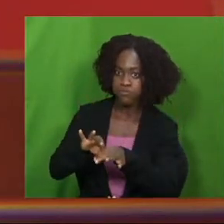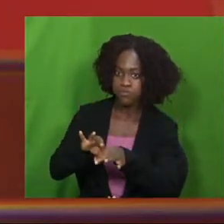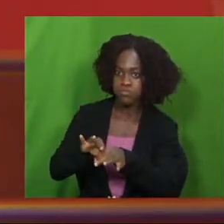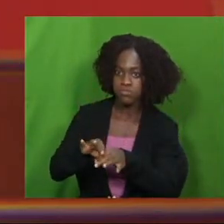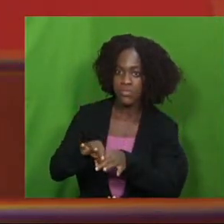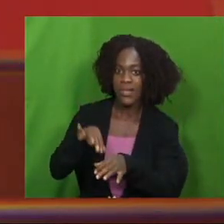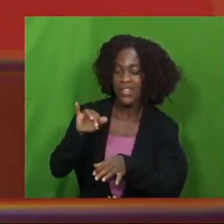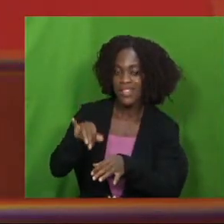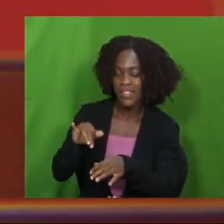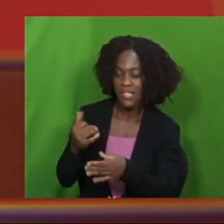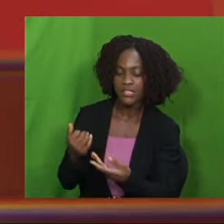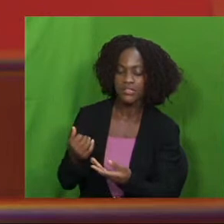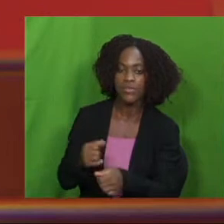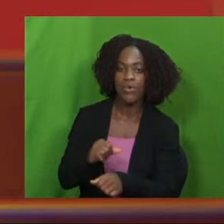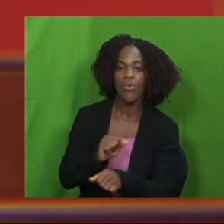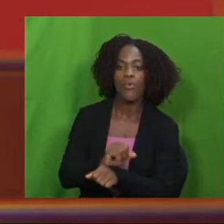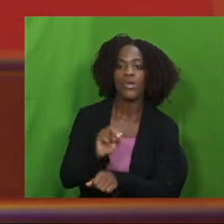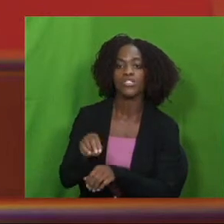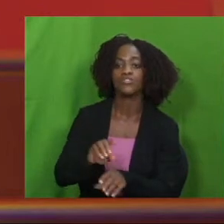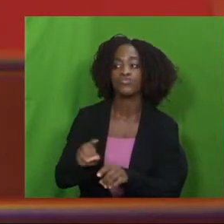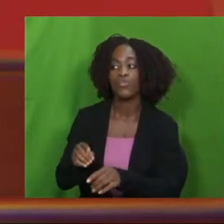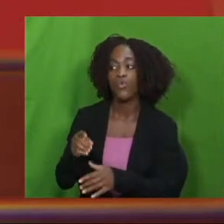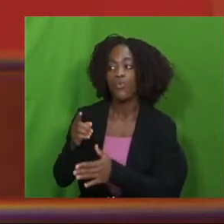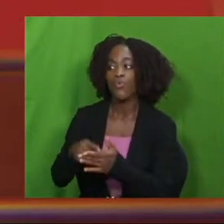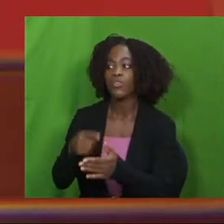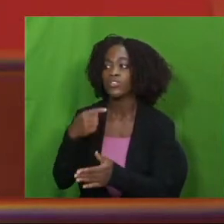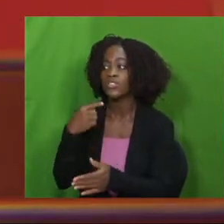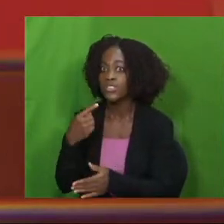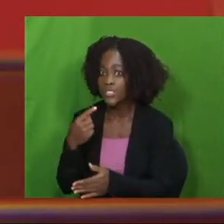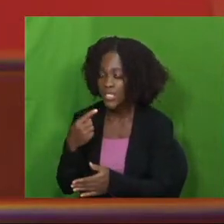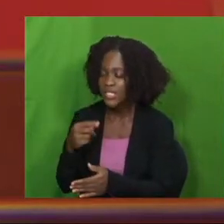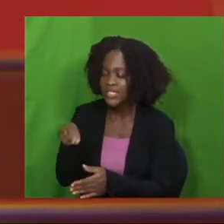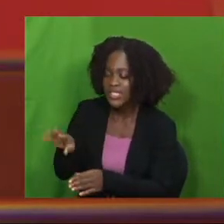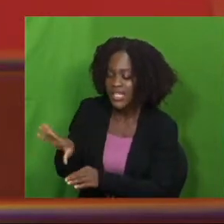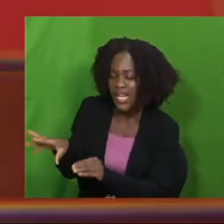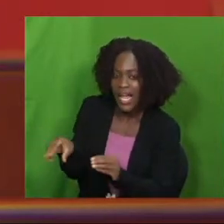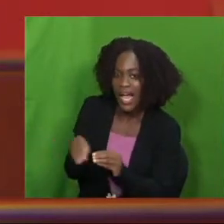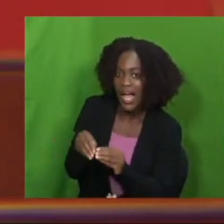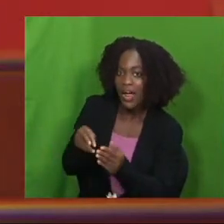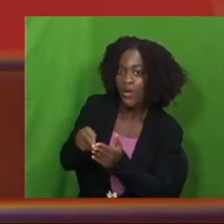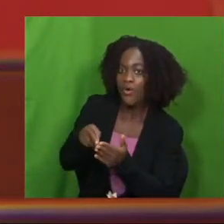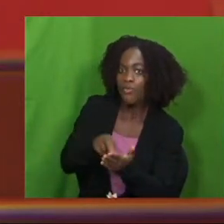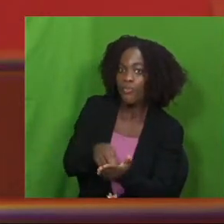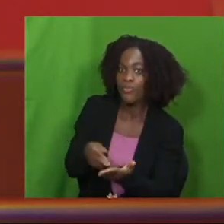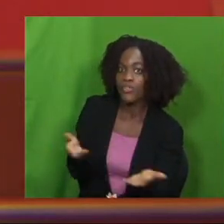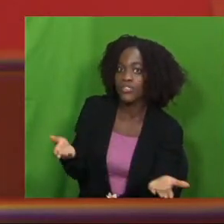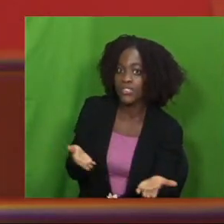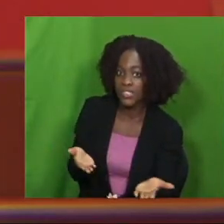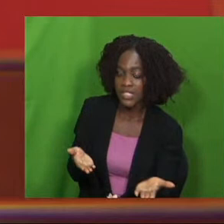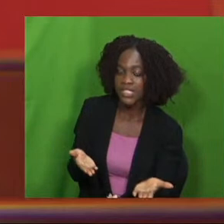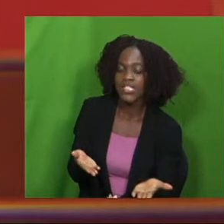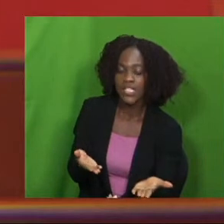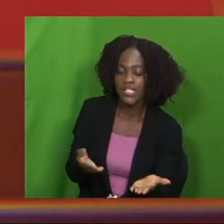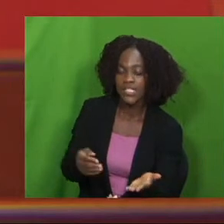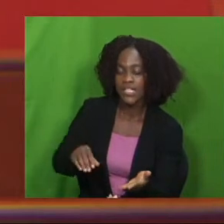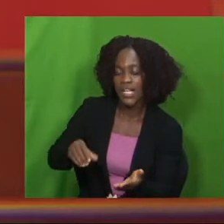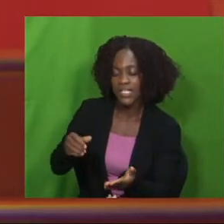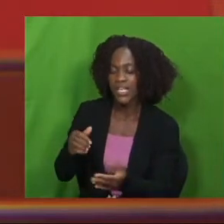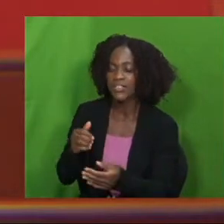referral. What you're talking about will be part of your report to the House, and then the necessary corrections will then be